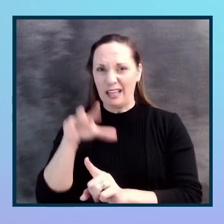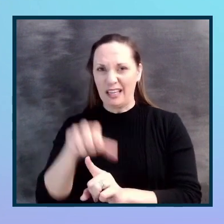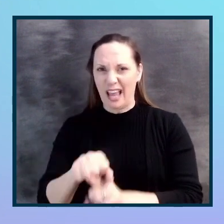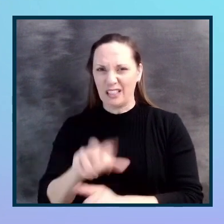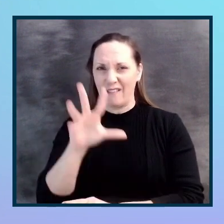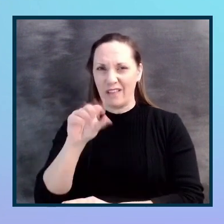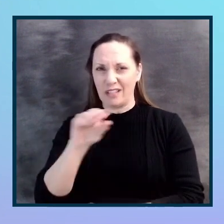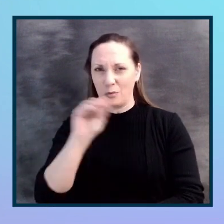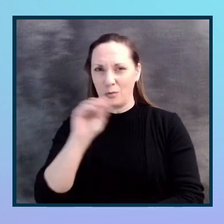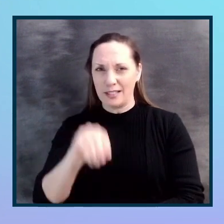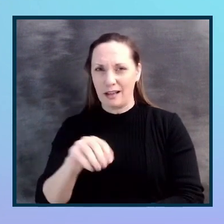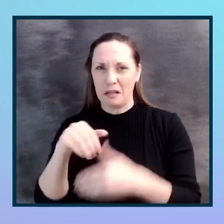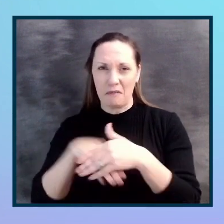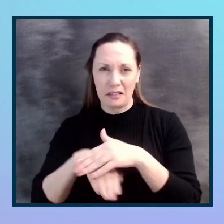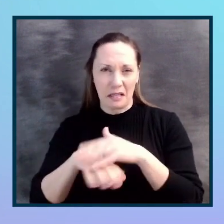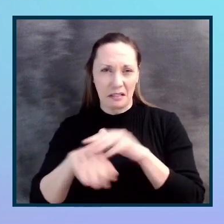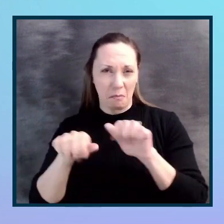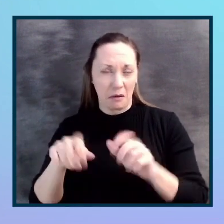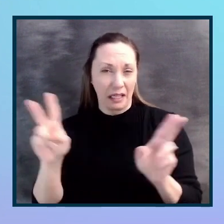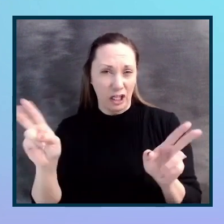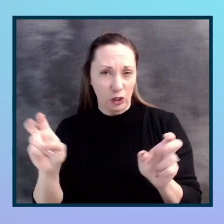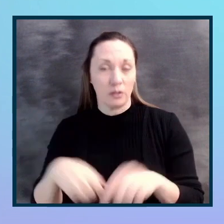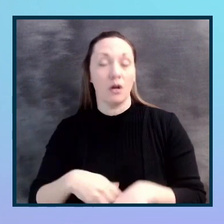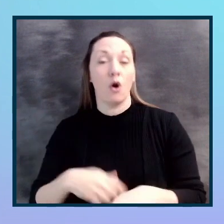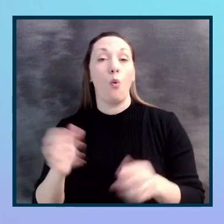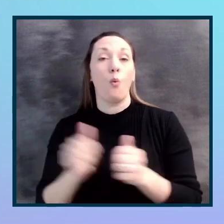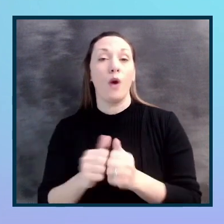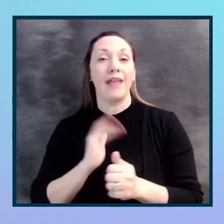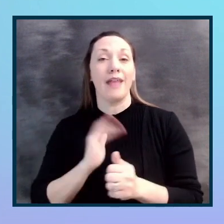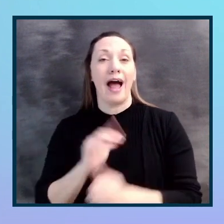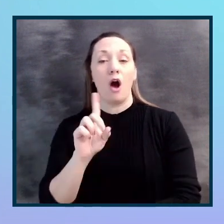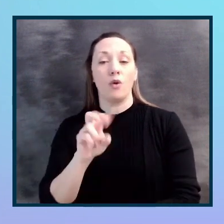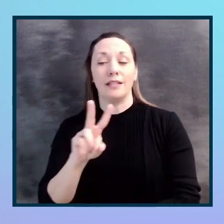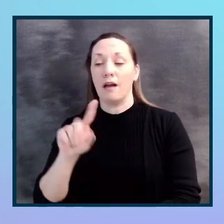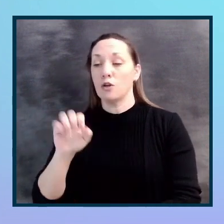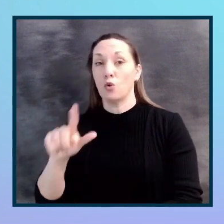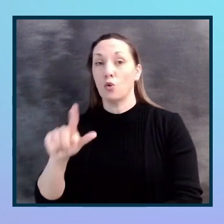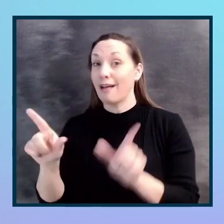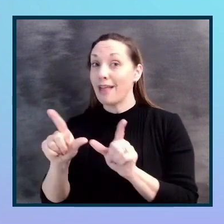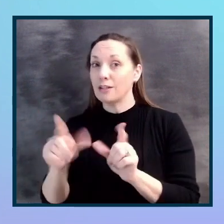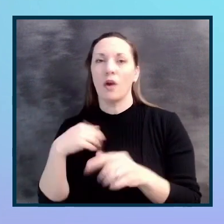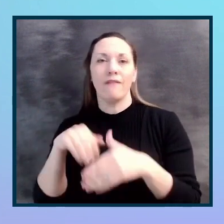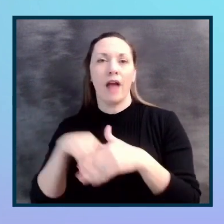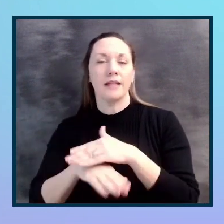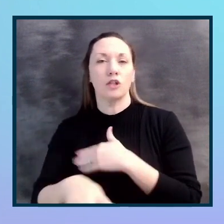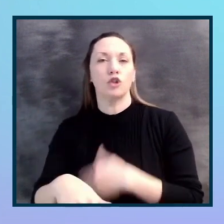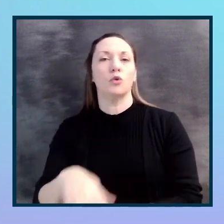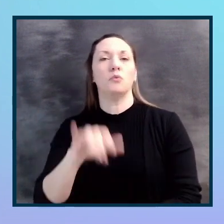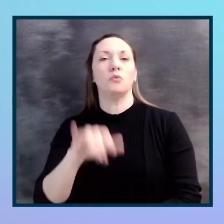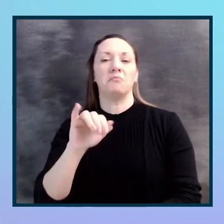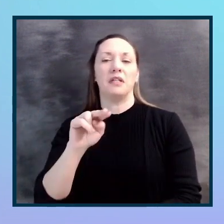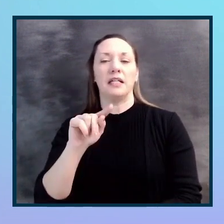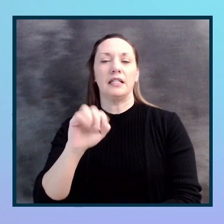of accessibility issues. With our DevTools license, you can get access to intelligent guided tests, which